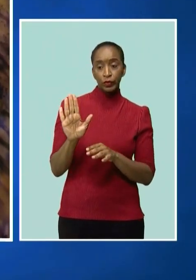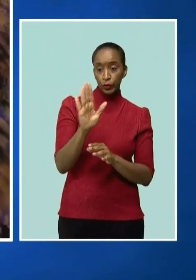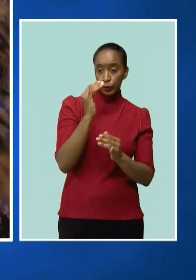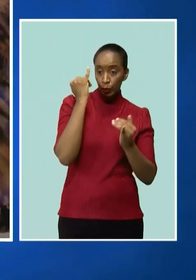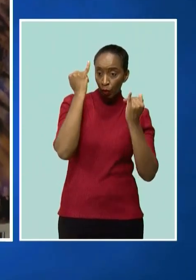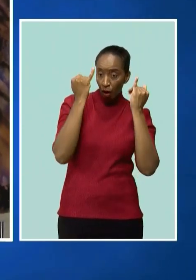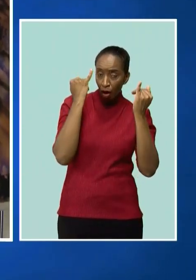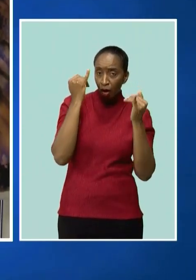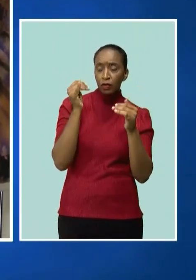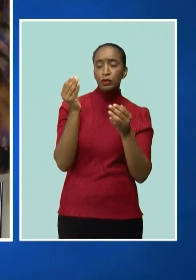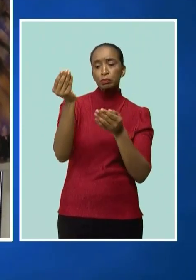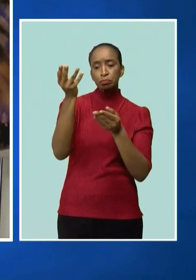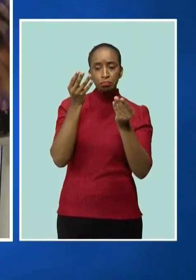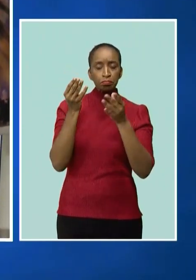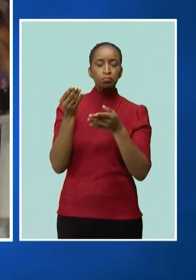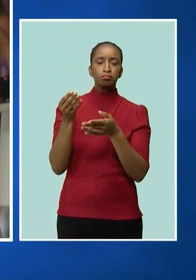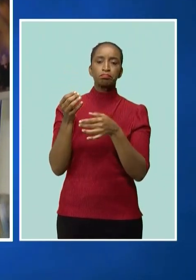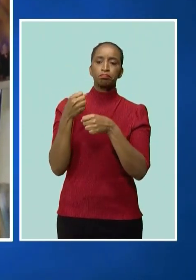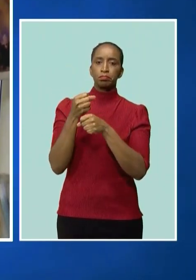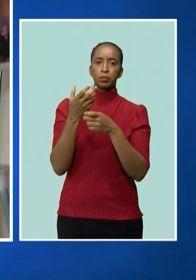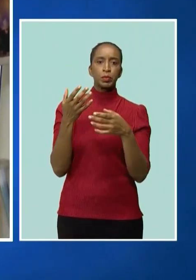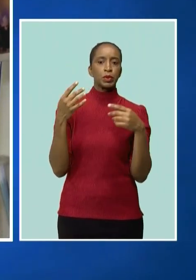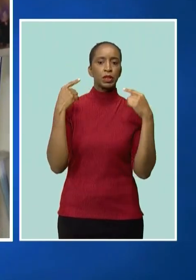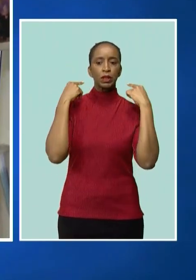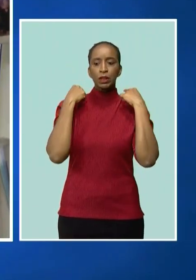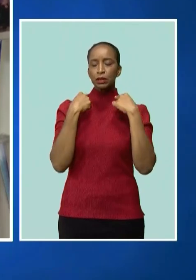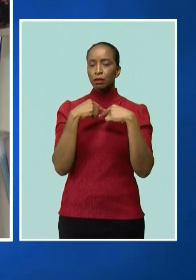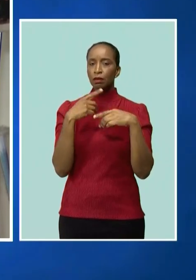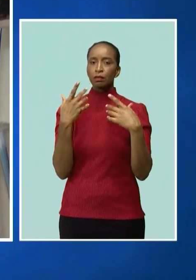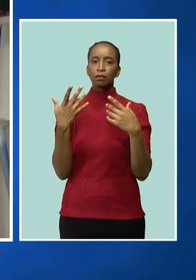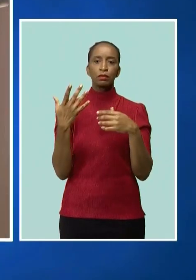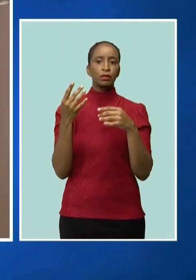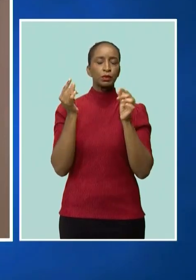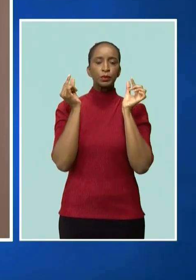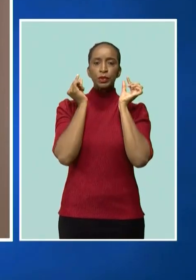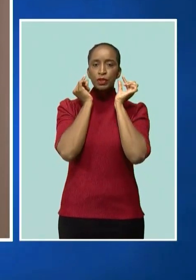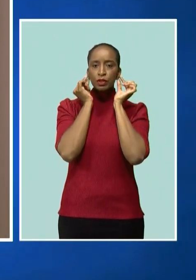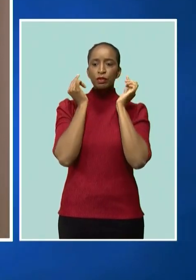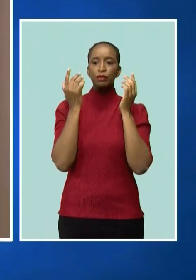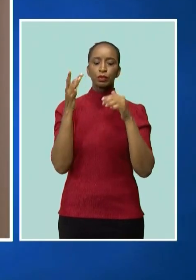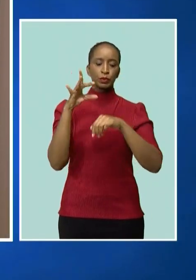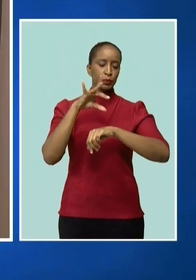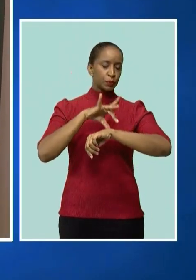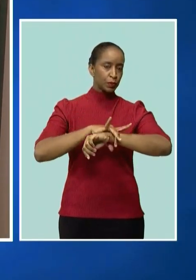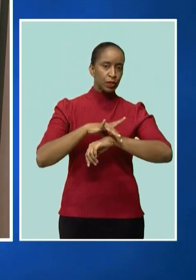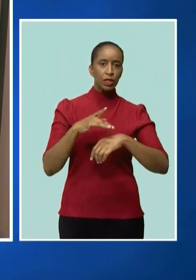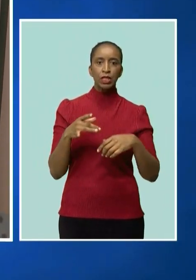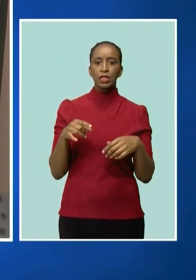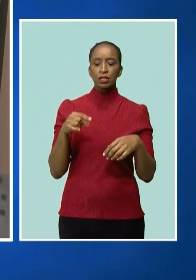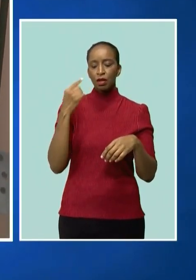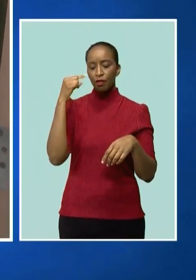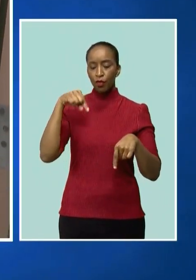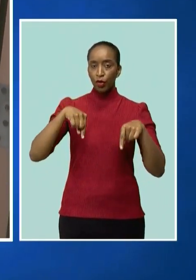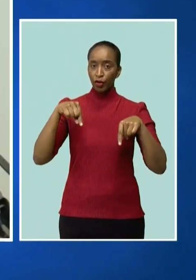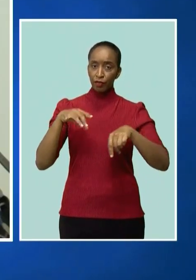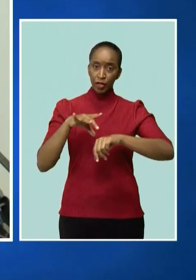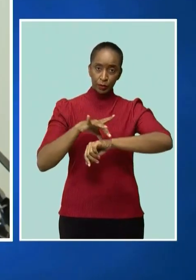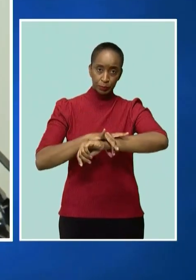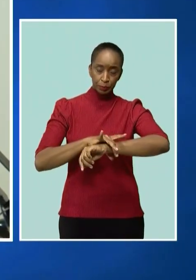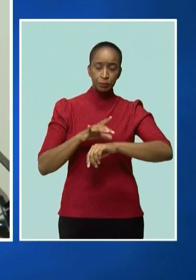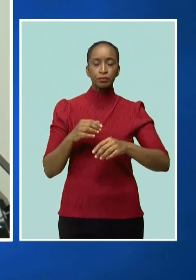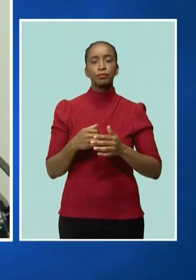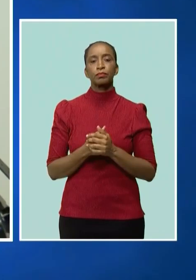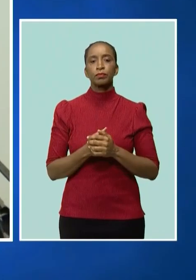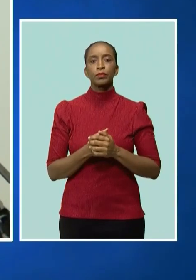different products, from necklaces, earrings, bracelets, anklets, to body chains. I also like to